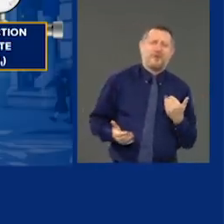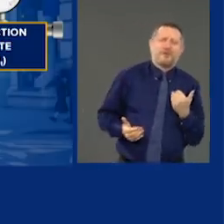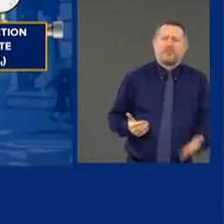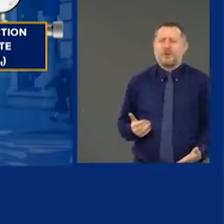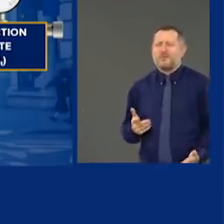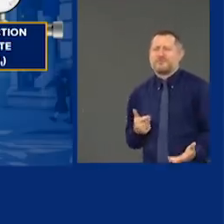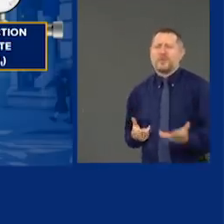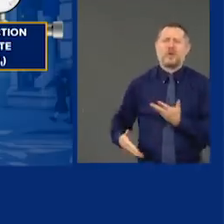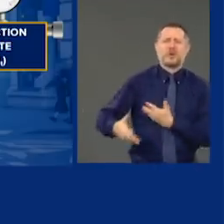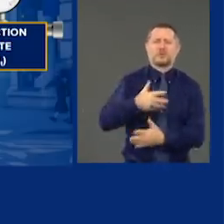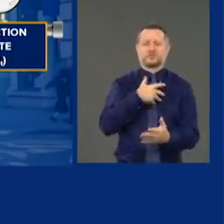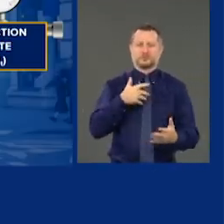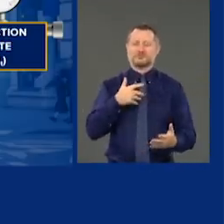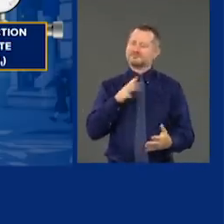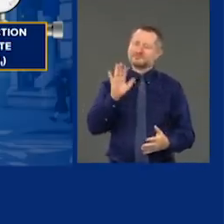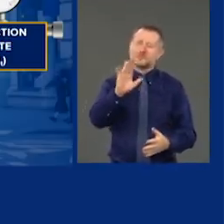intelligently.